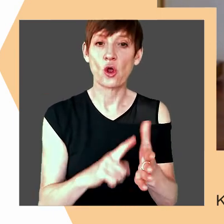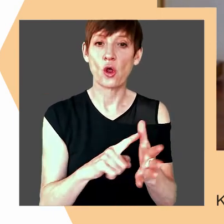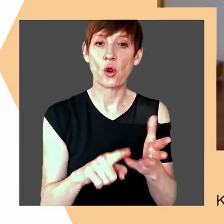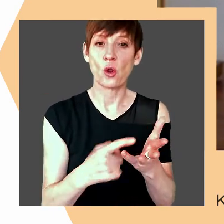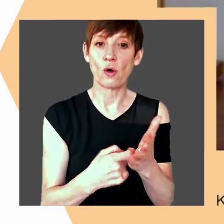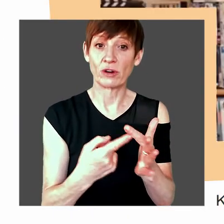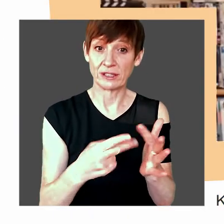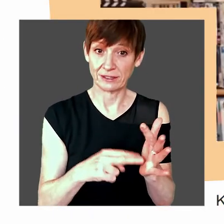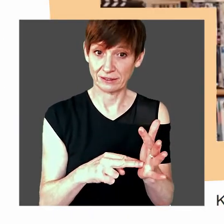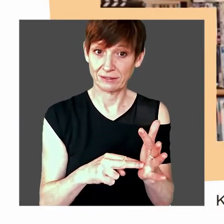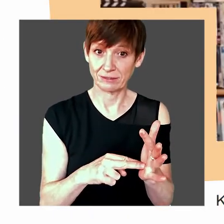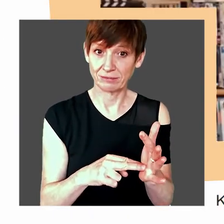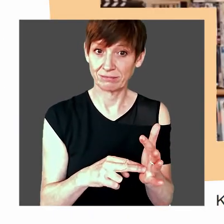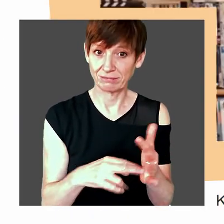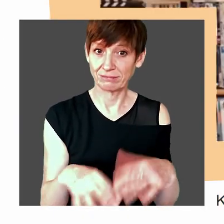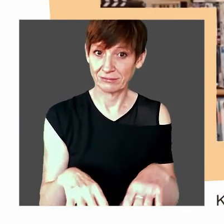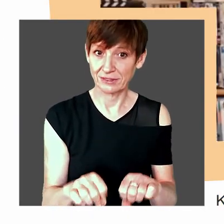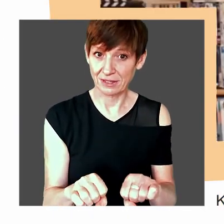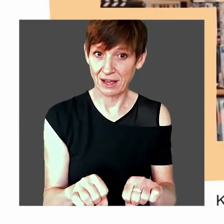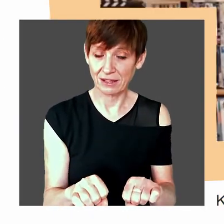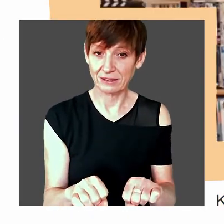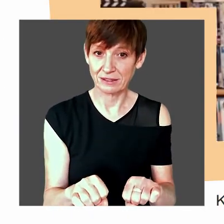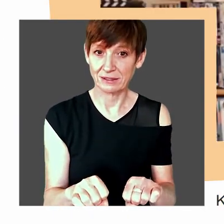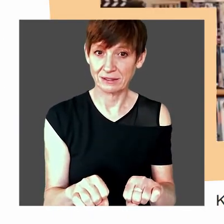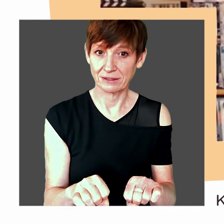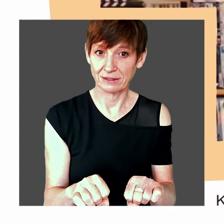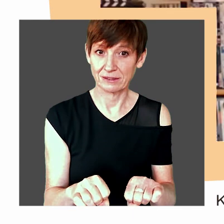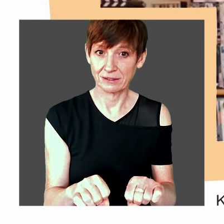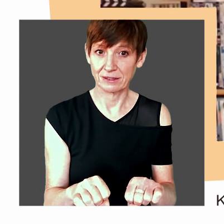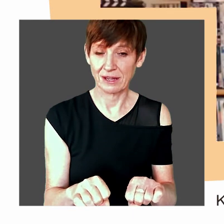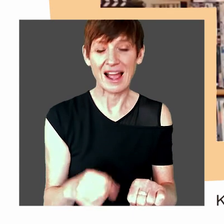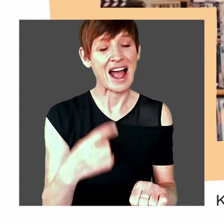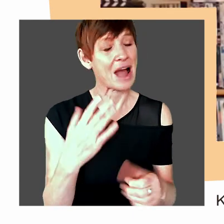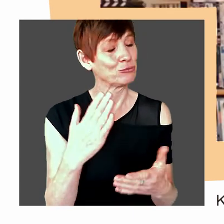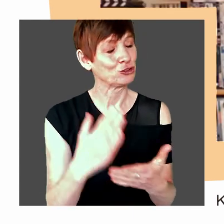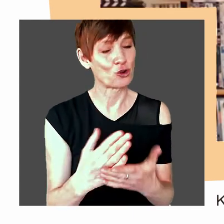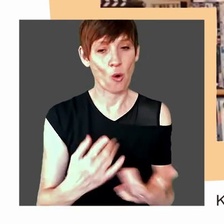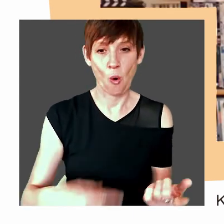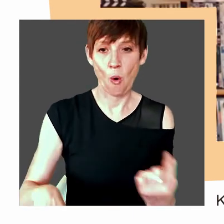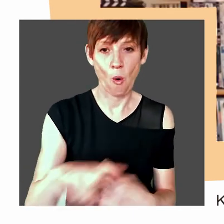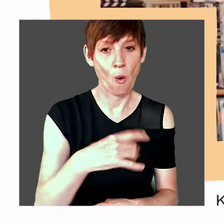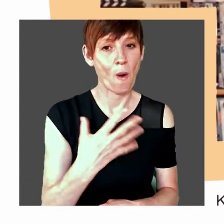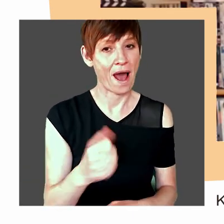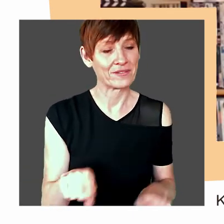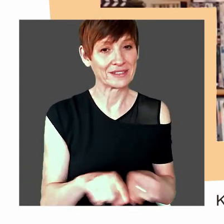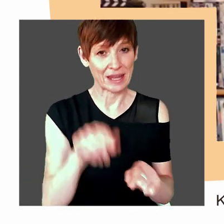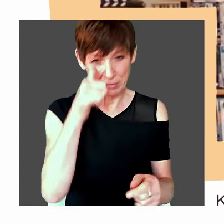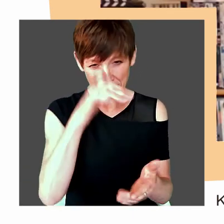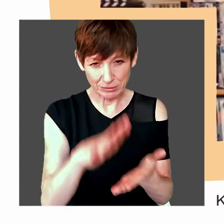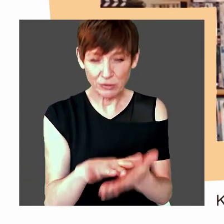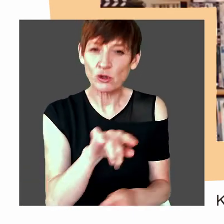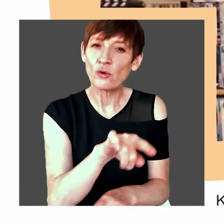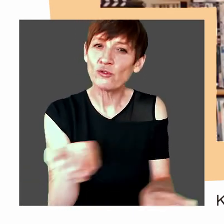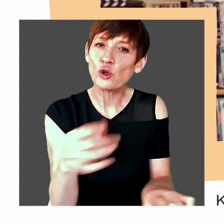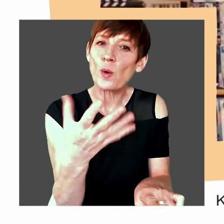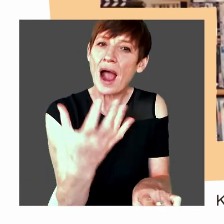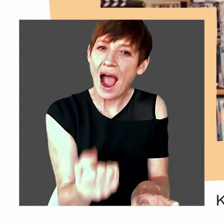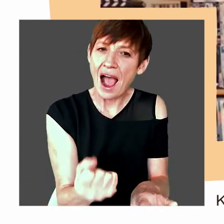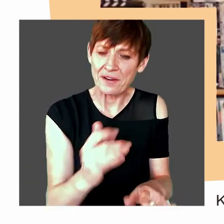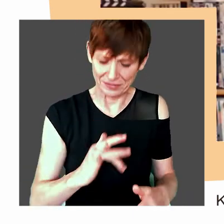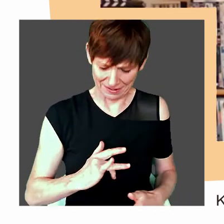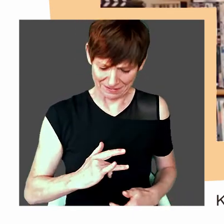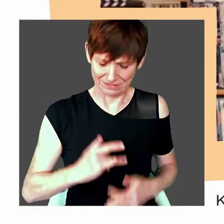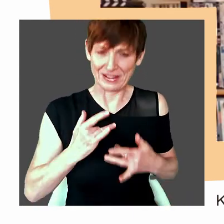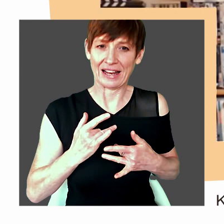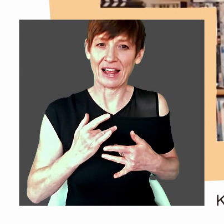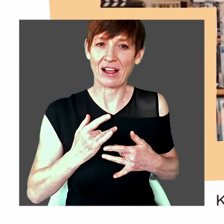you. And everybody will be able to identify with this. Have you ever experienced the feelings of imposter